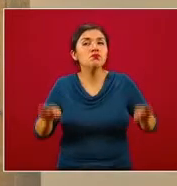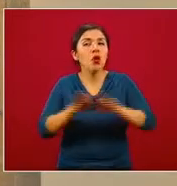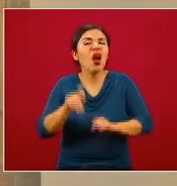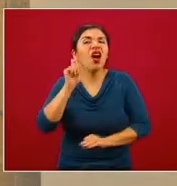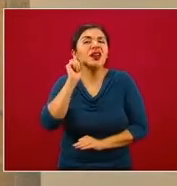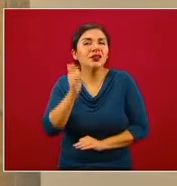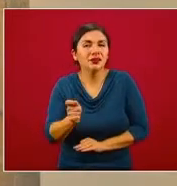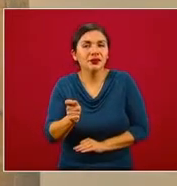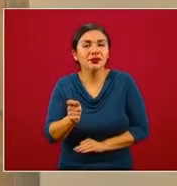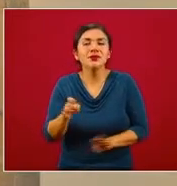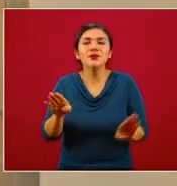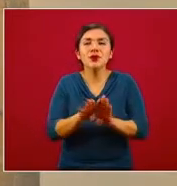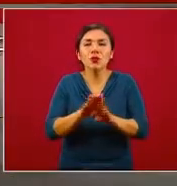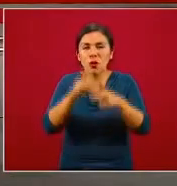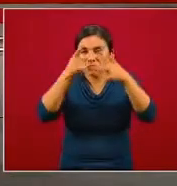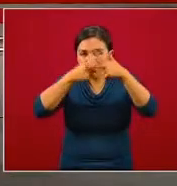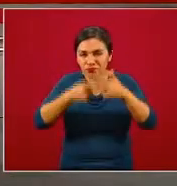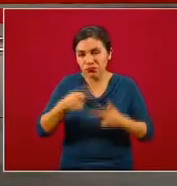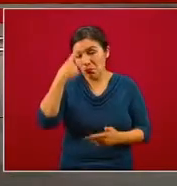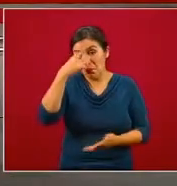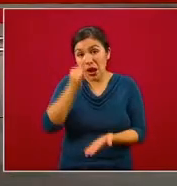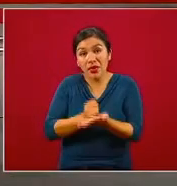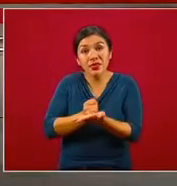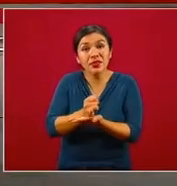and the work that it is doing.